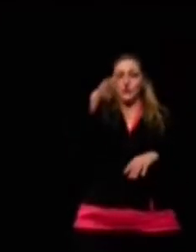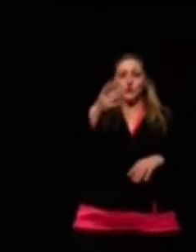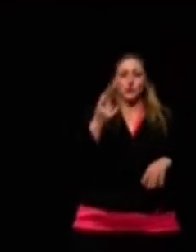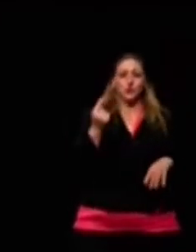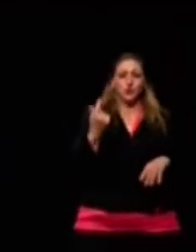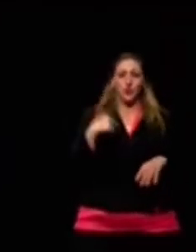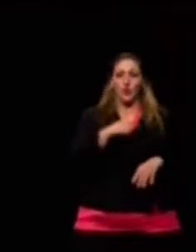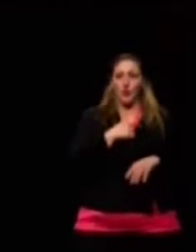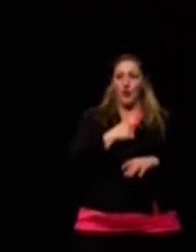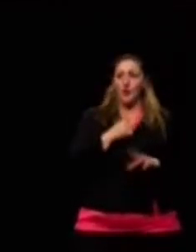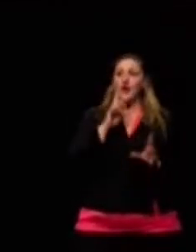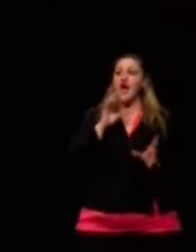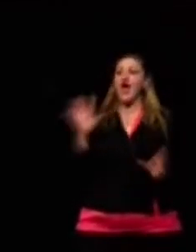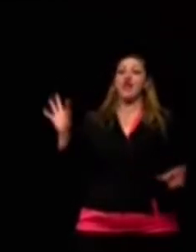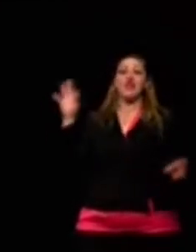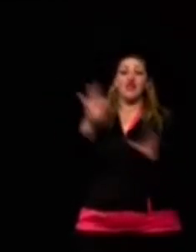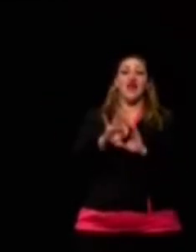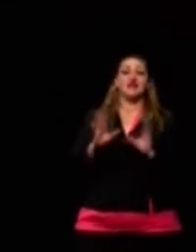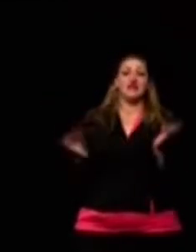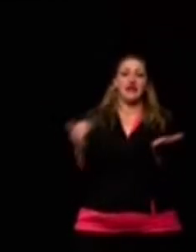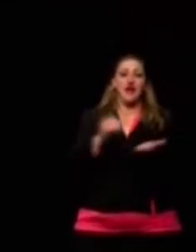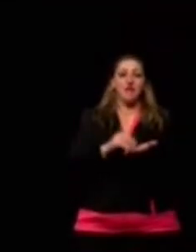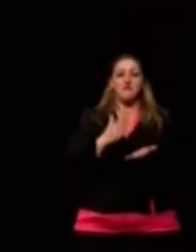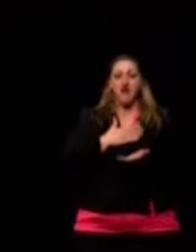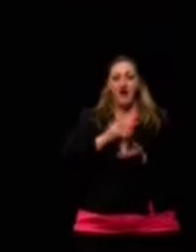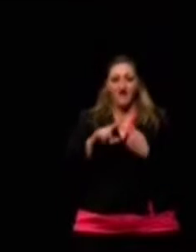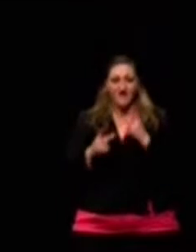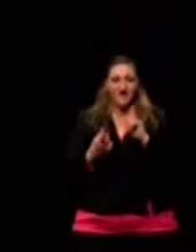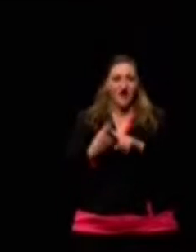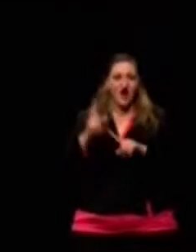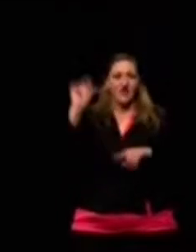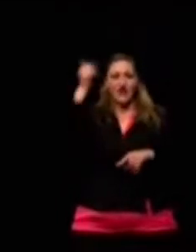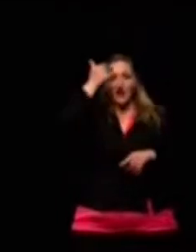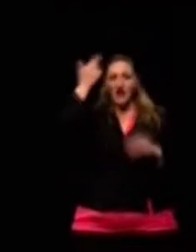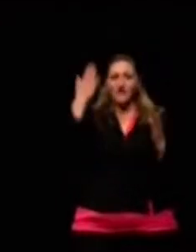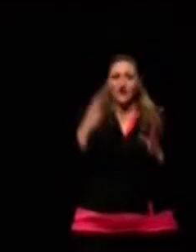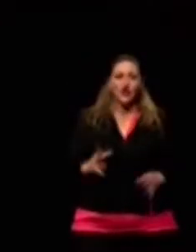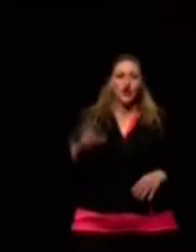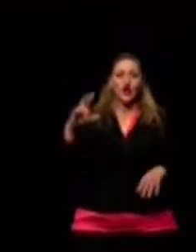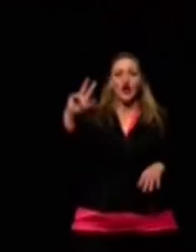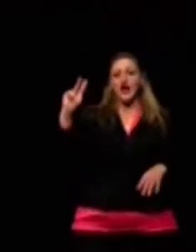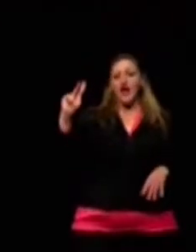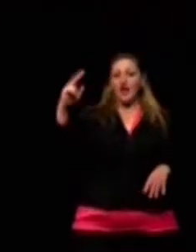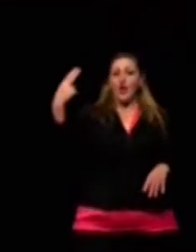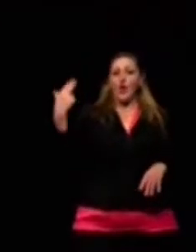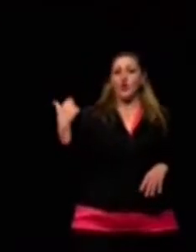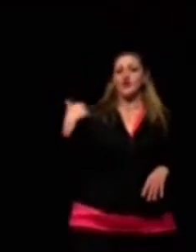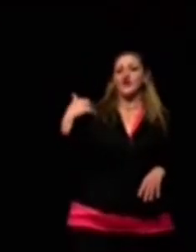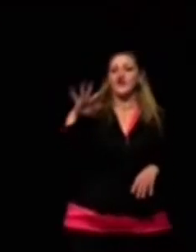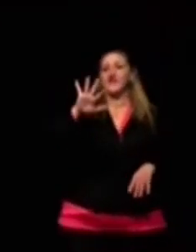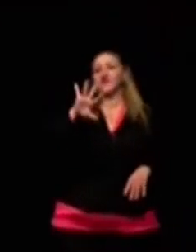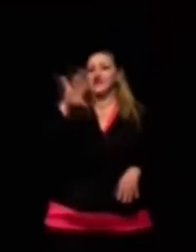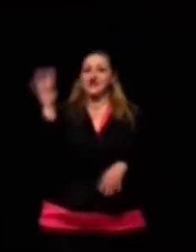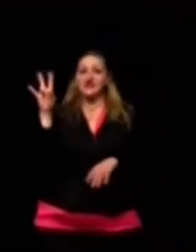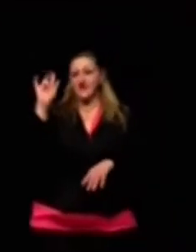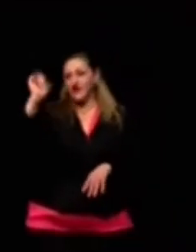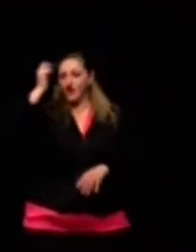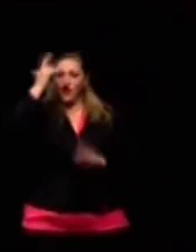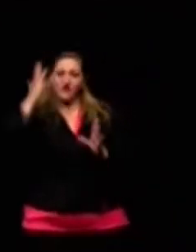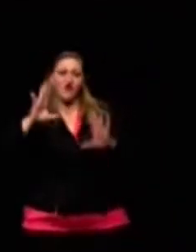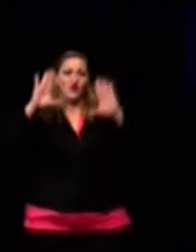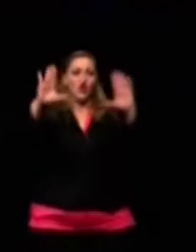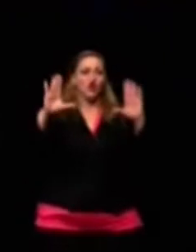we re-elect my friend, our governor, Kathy Hochul, as the 57th governor of the